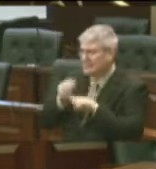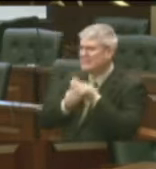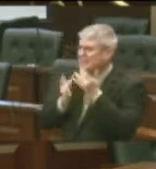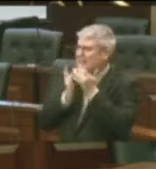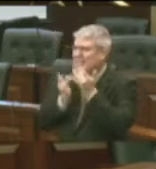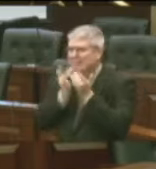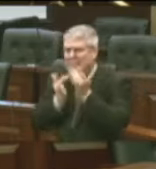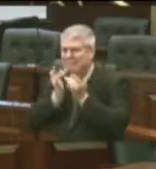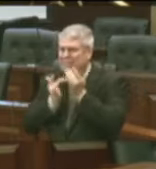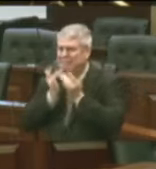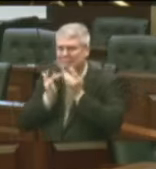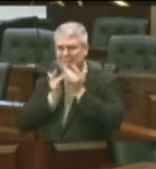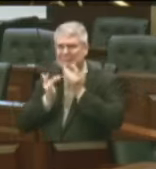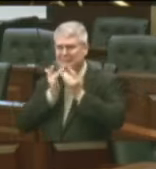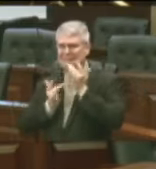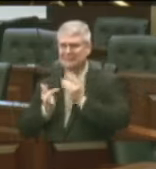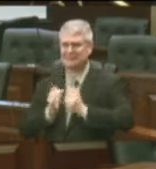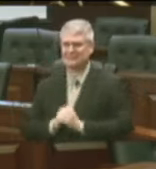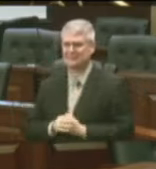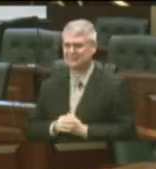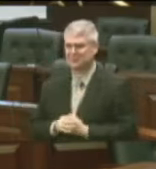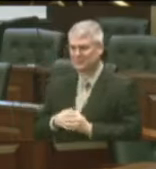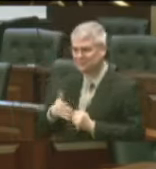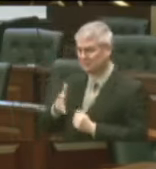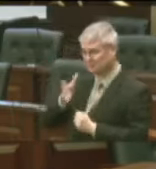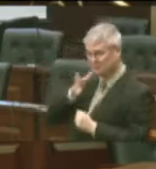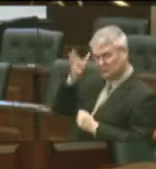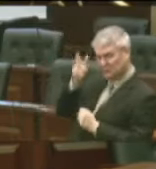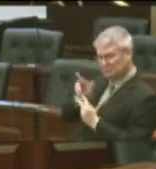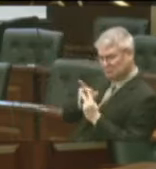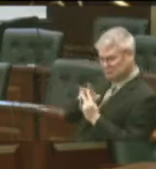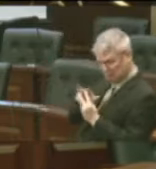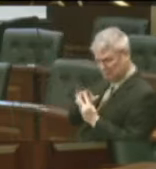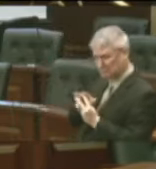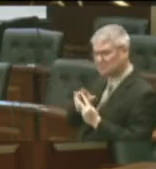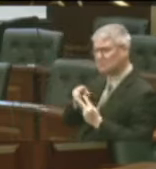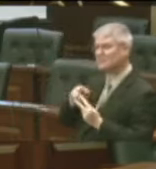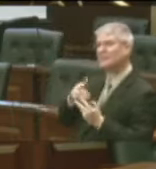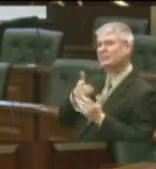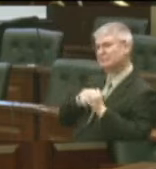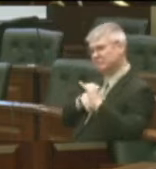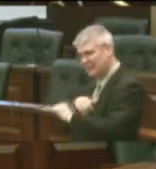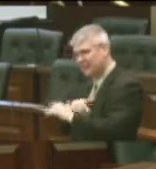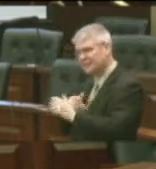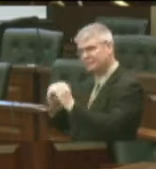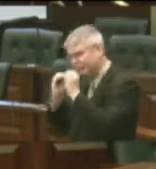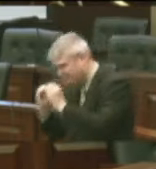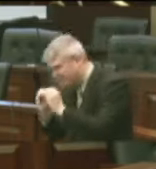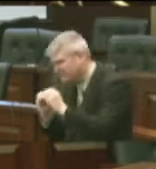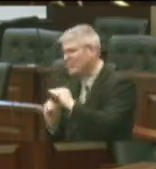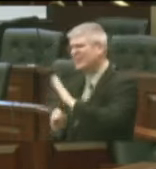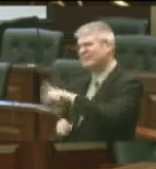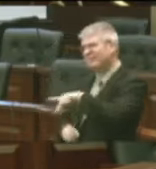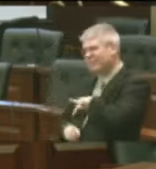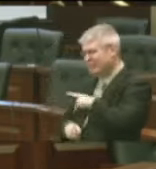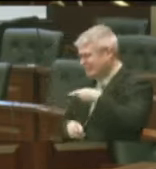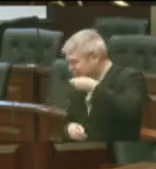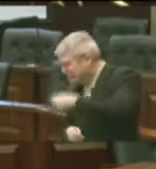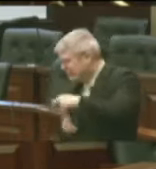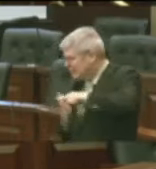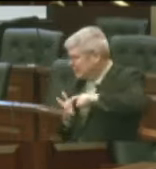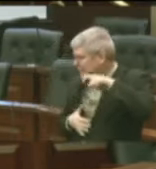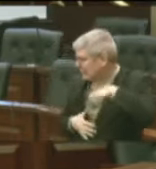When parents have to step in to provide instruction and equipment due to school-related closures, we see